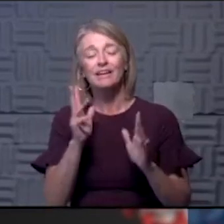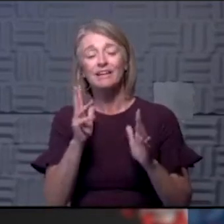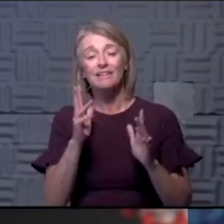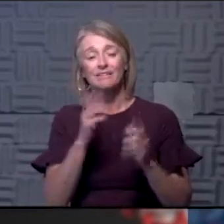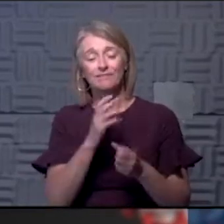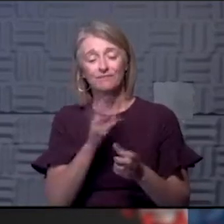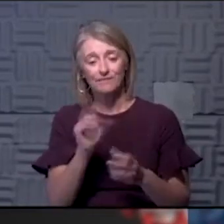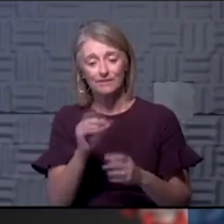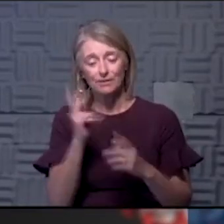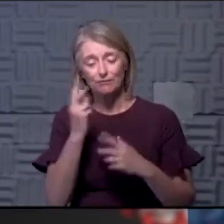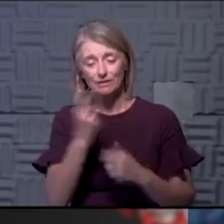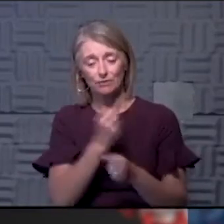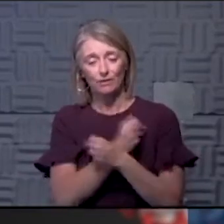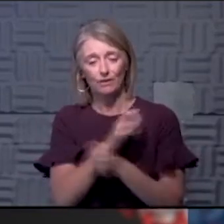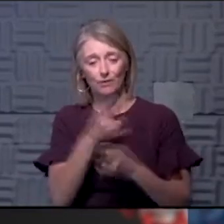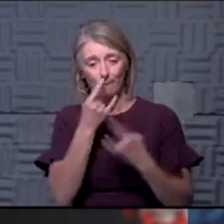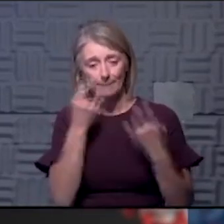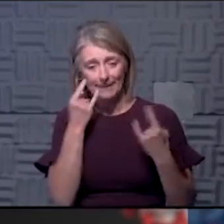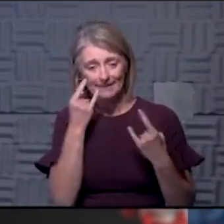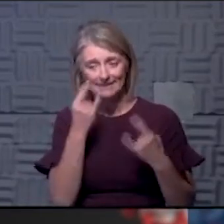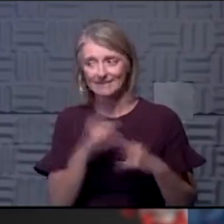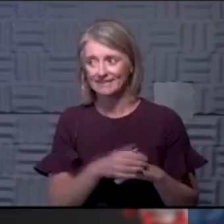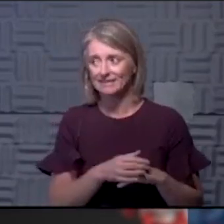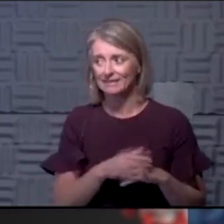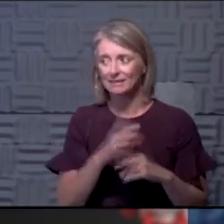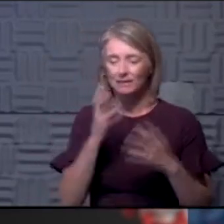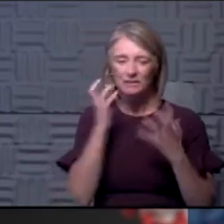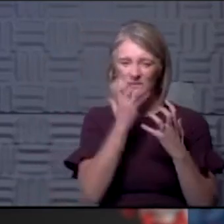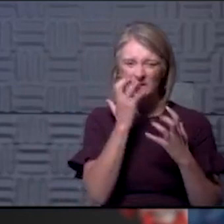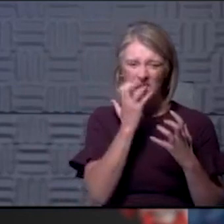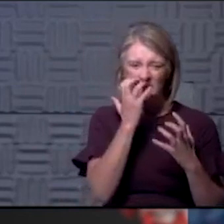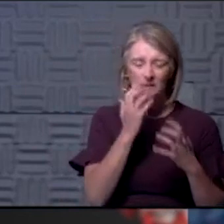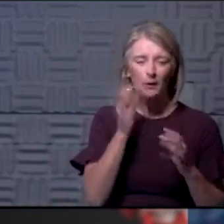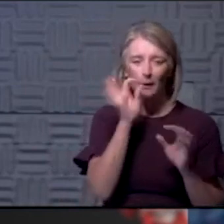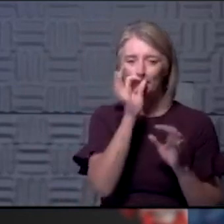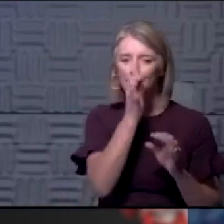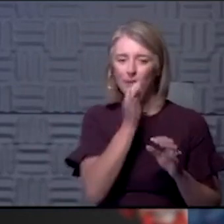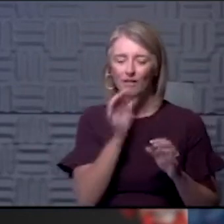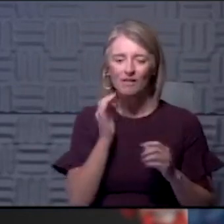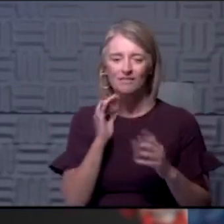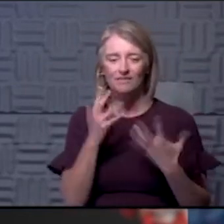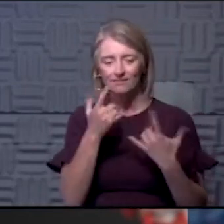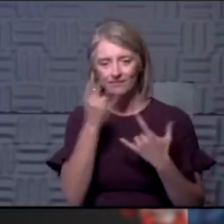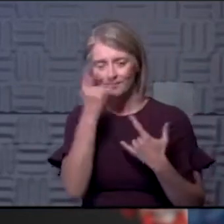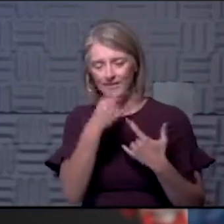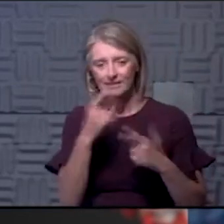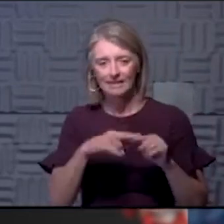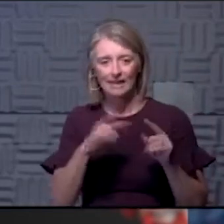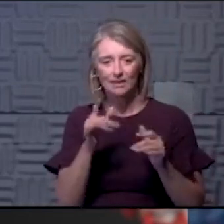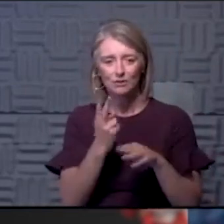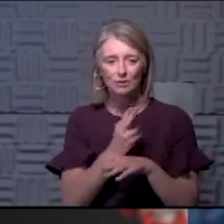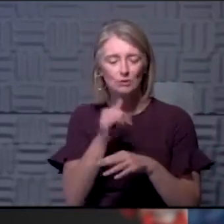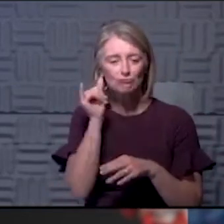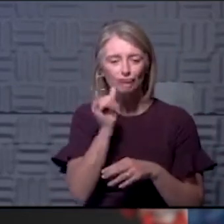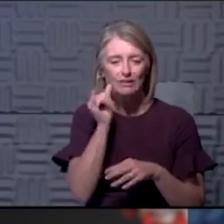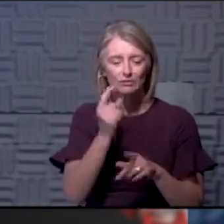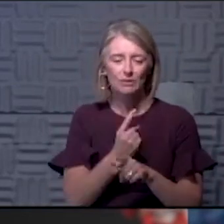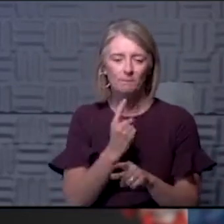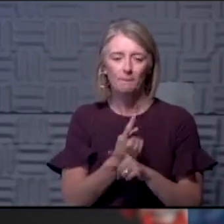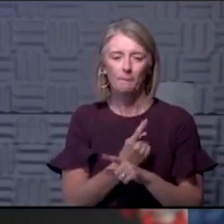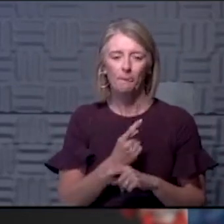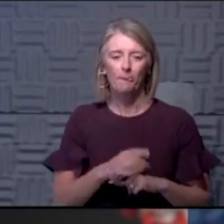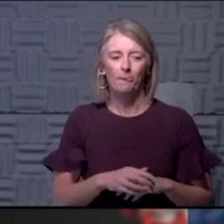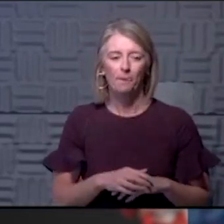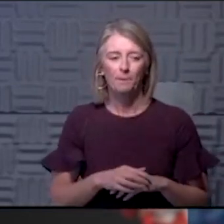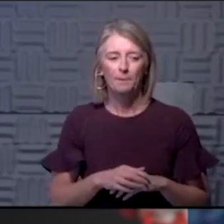to love your mask, besides trying to hide the rosacea on my nose or the pimple on my face or the fact I can't use a razor correctly. We'll